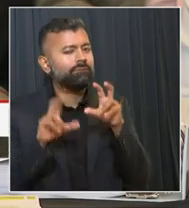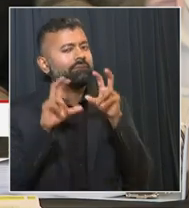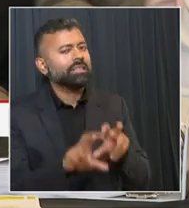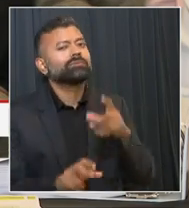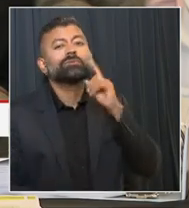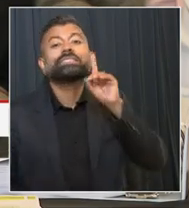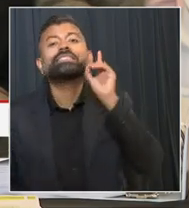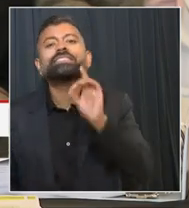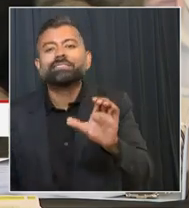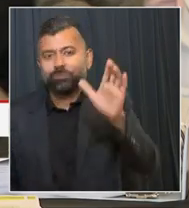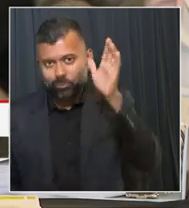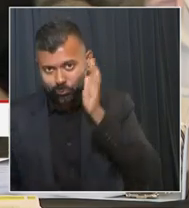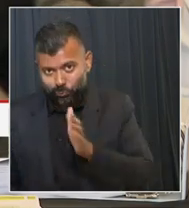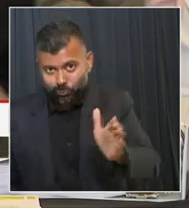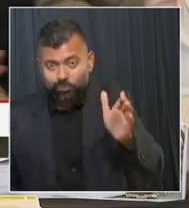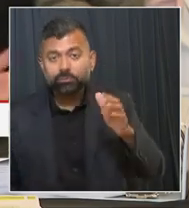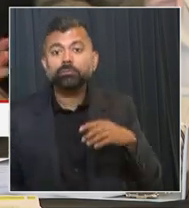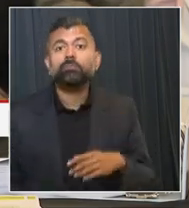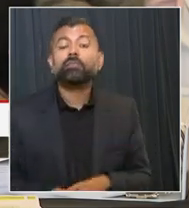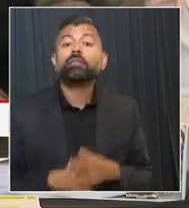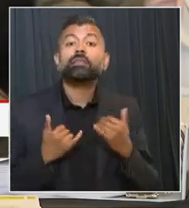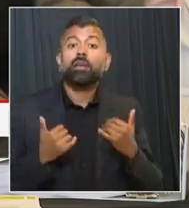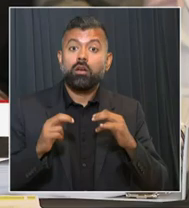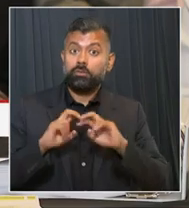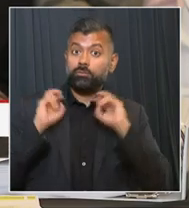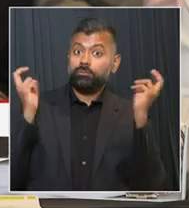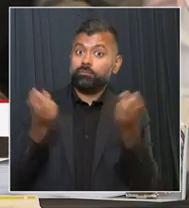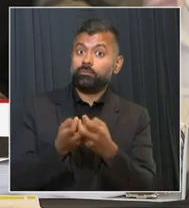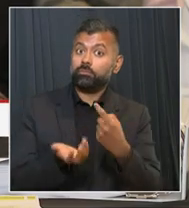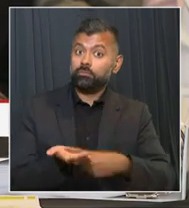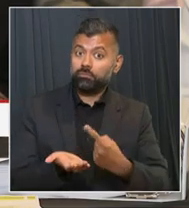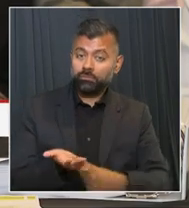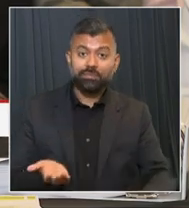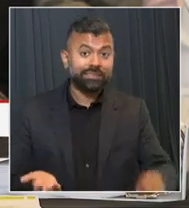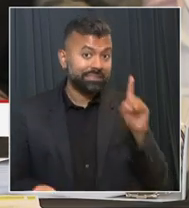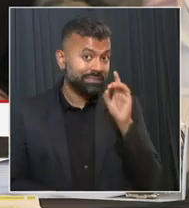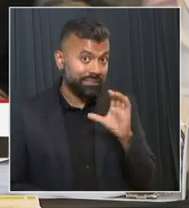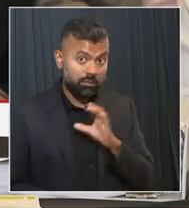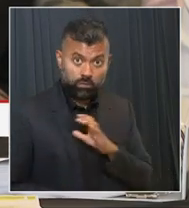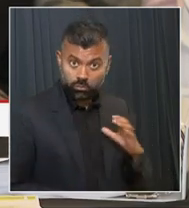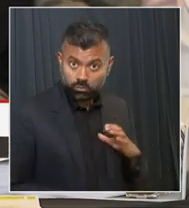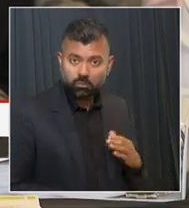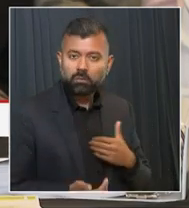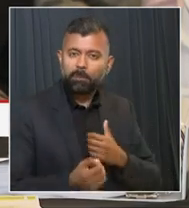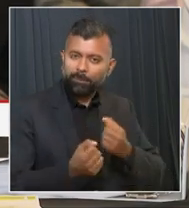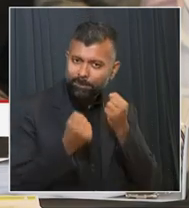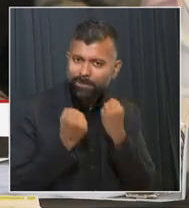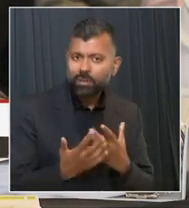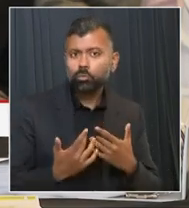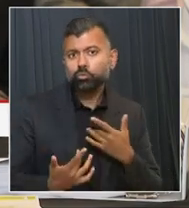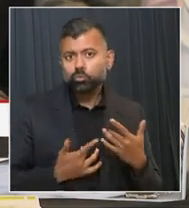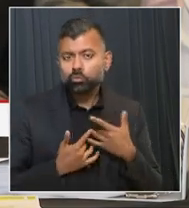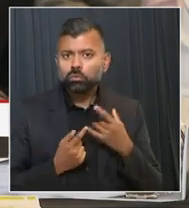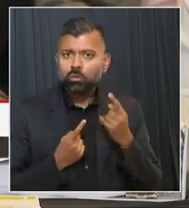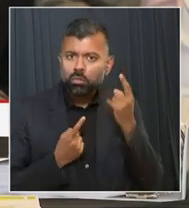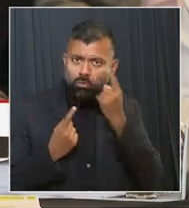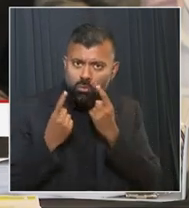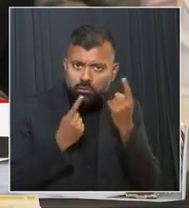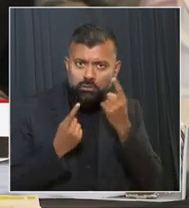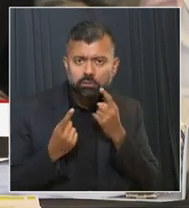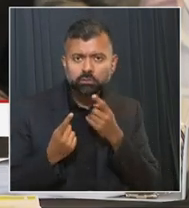questions about programs and services that mean a lot to members of the council. Some of them also mean a lot to me.